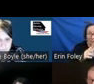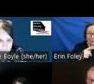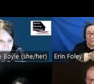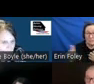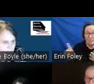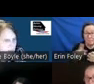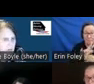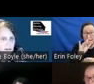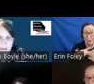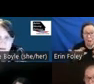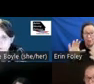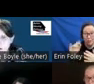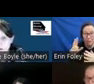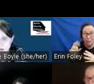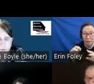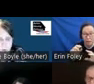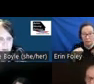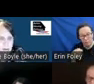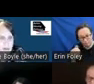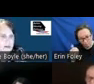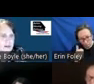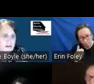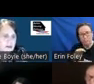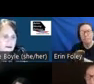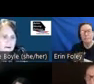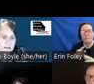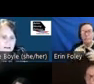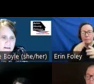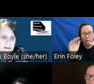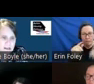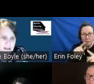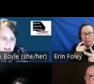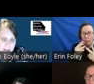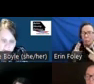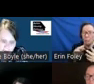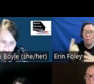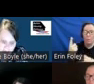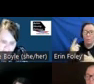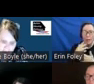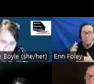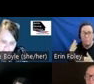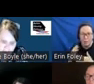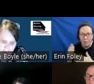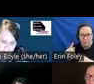condos. Maybe you need a mortgage on one. There is a